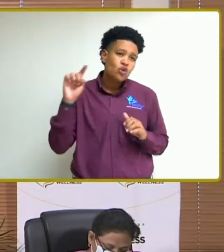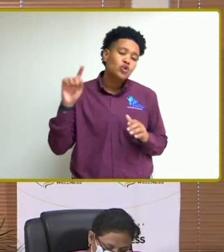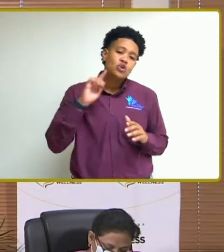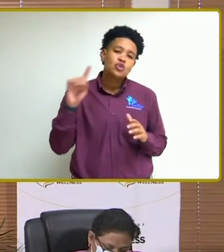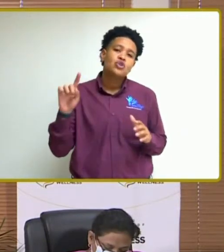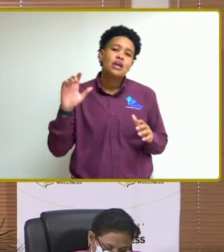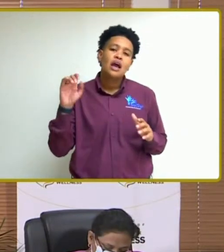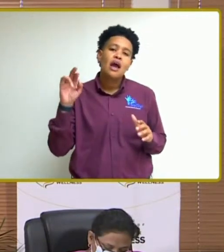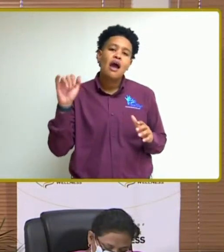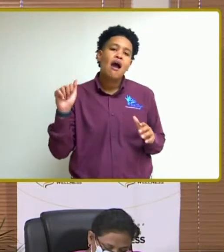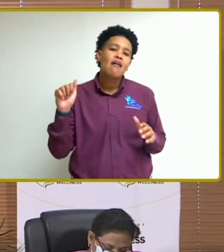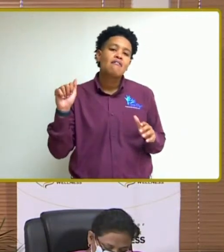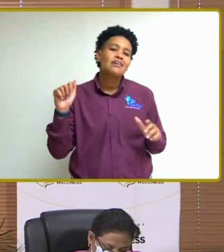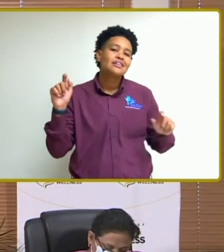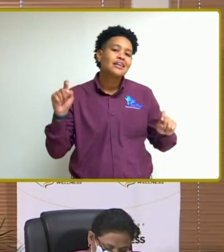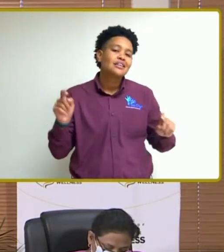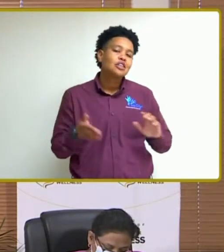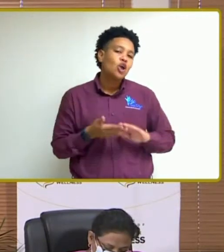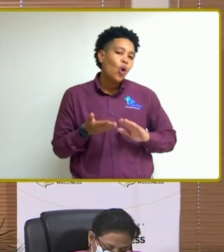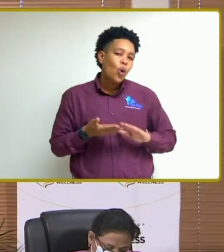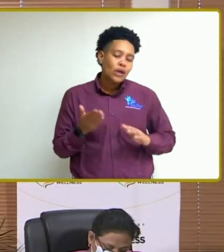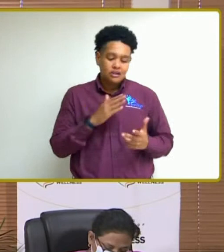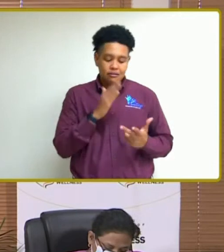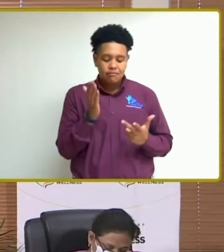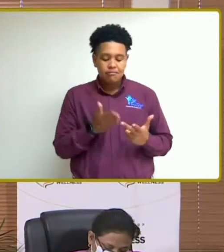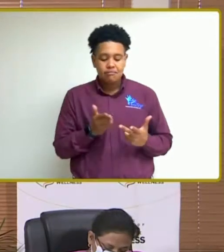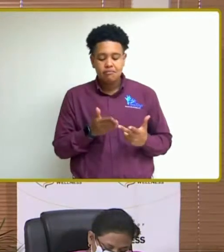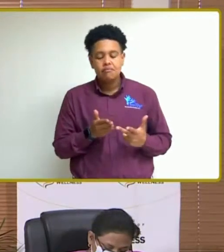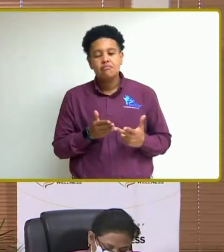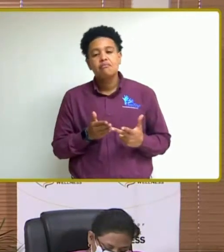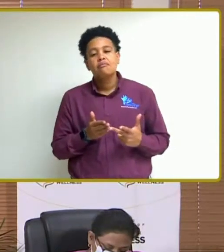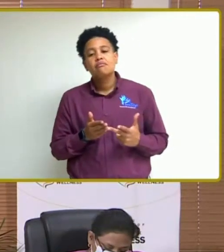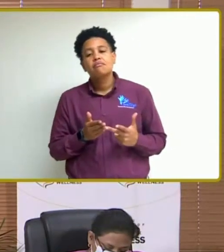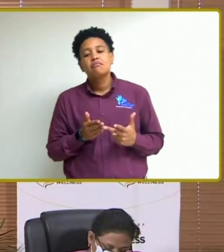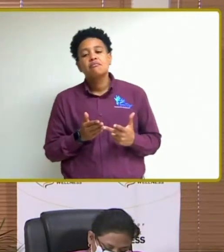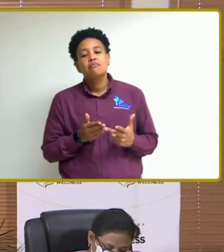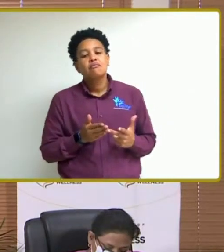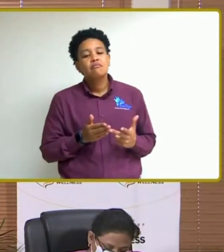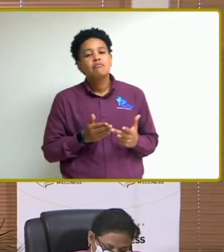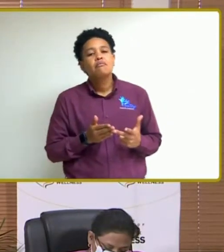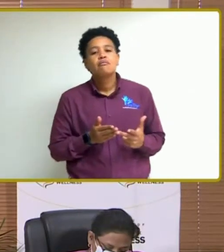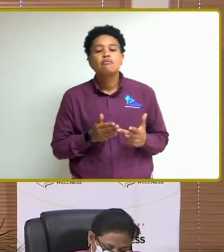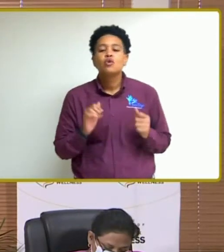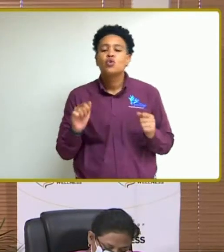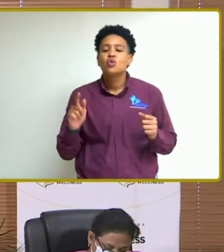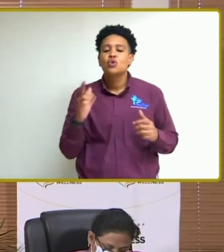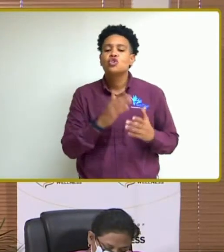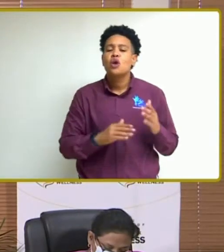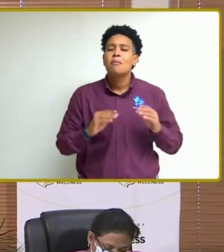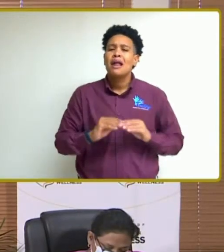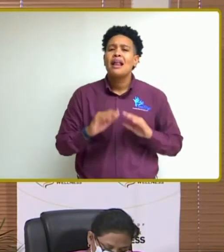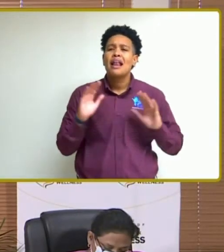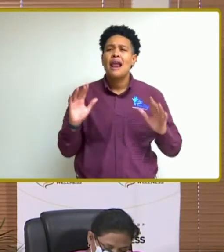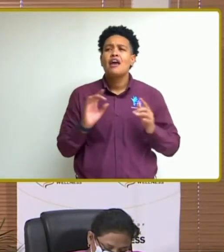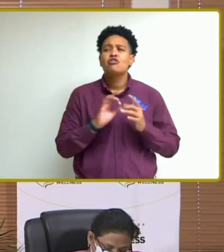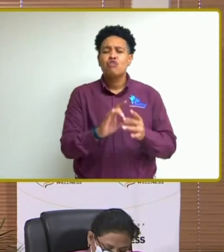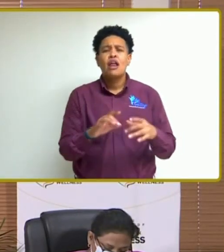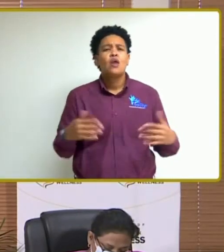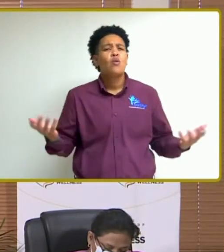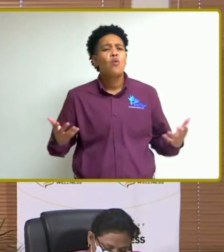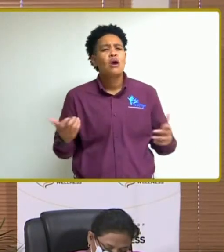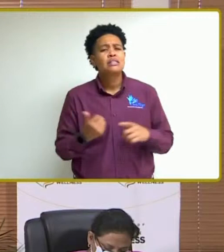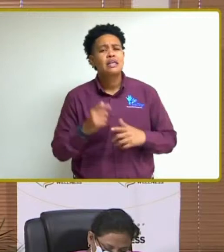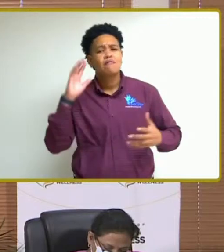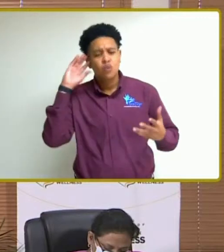CARFA testings going? And could you give some clarity, please, on the